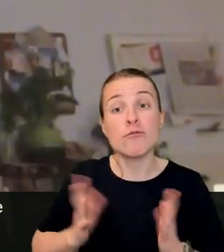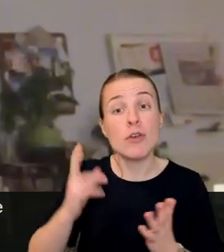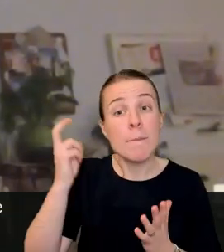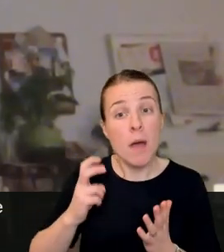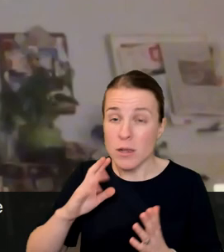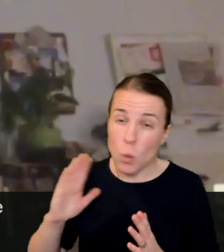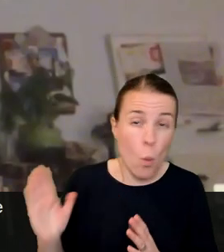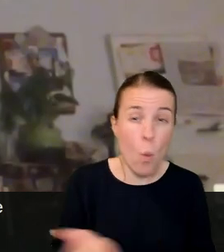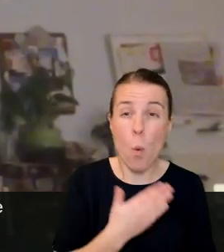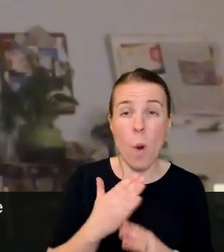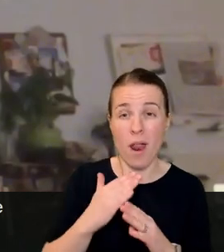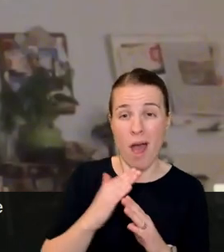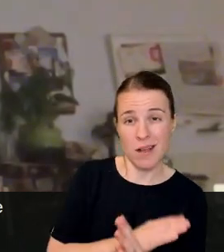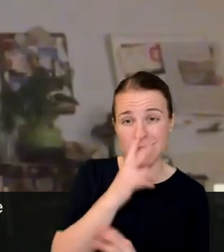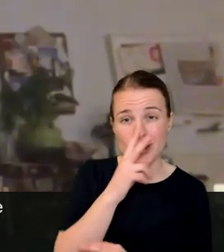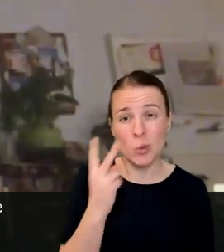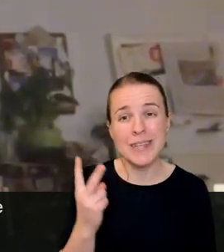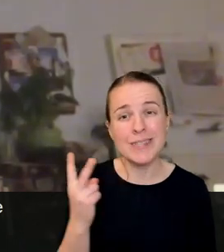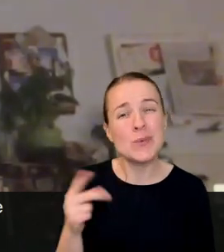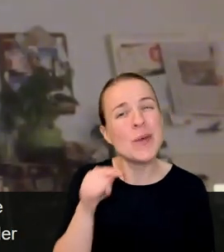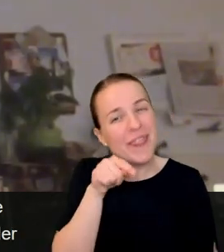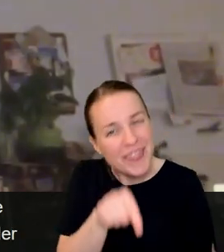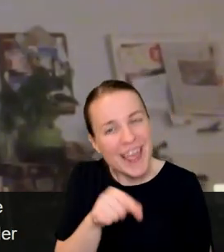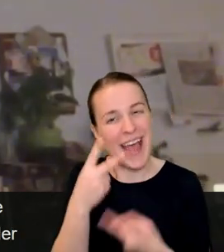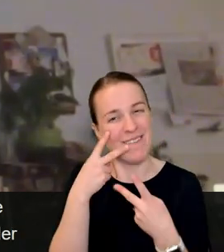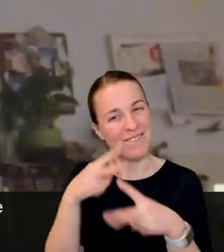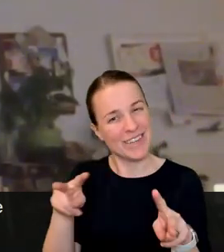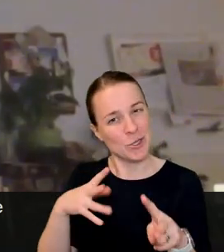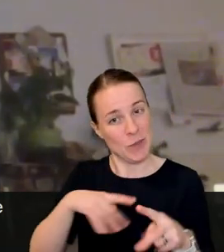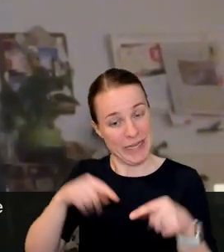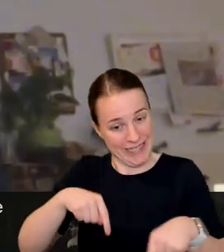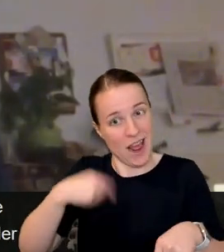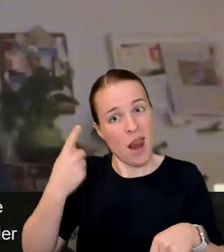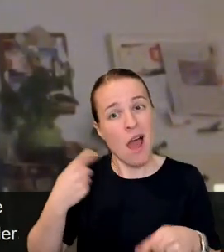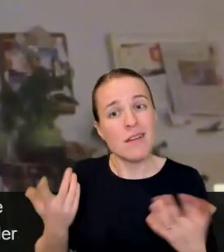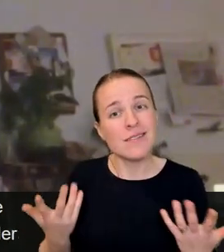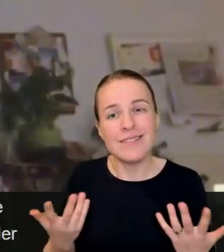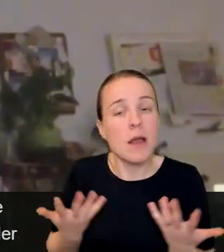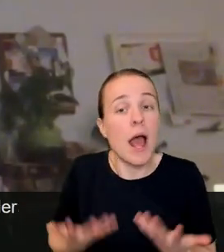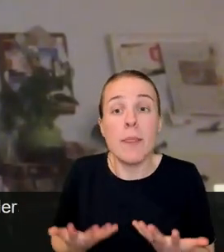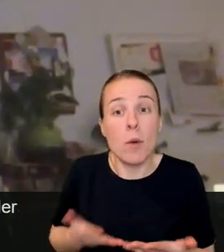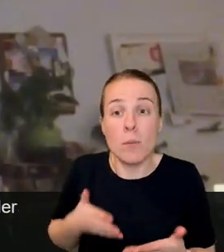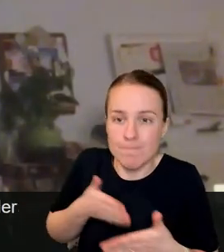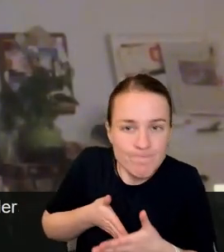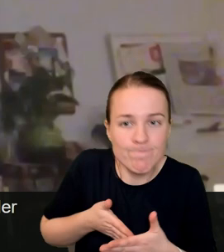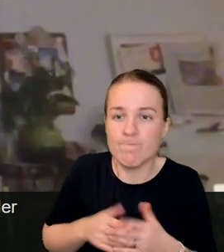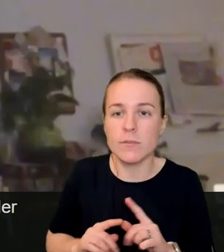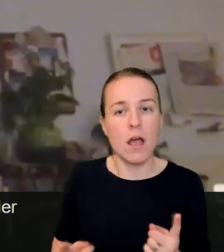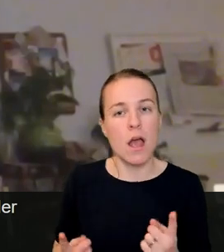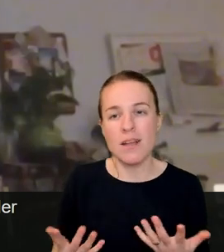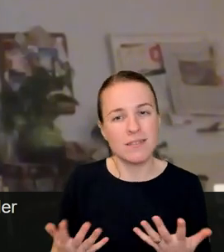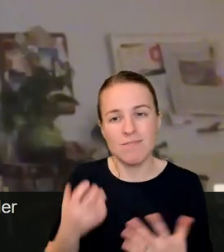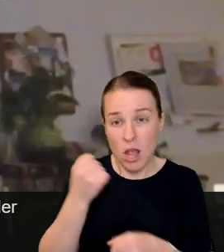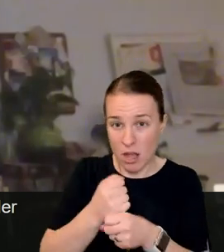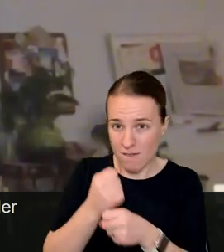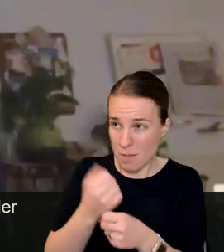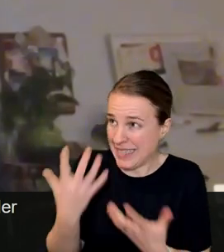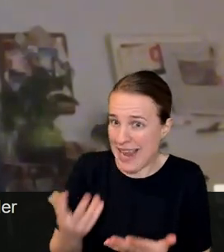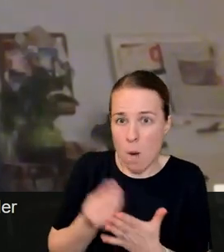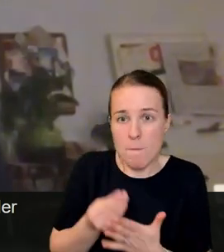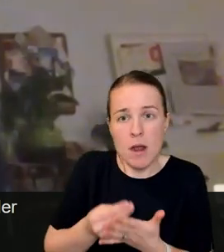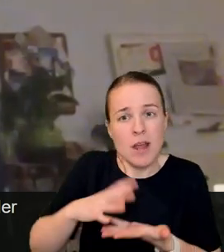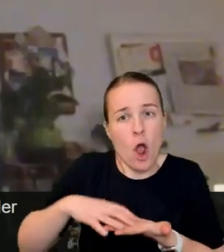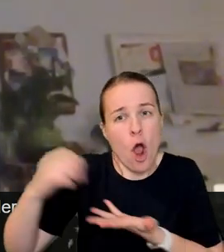That's the kind of vision we need to be able to plan for in London. But at the moment, we can't. And the government's now taking money away also from the